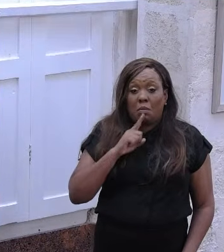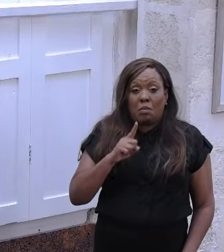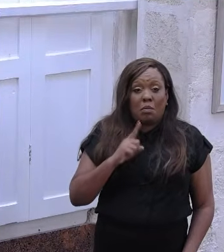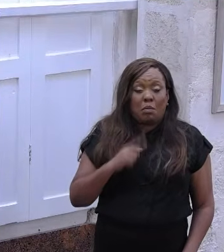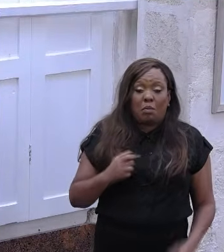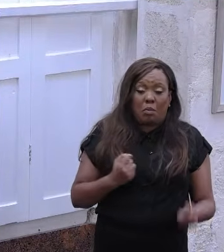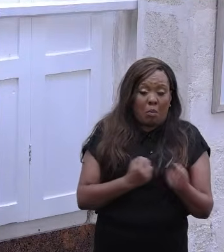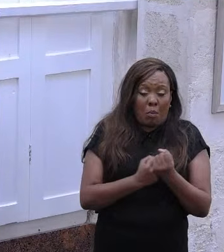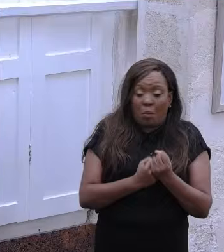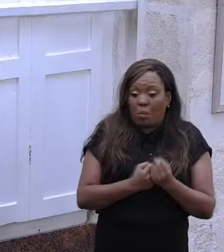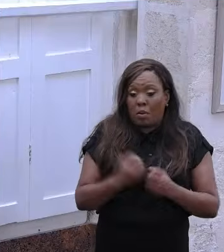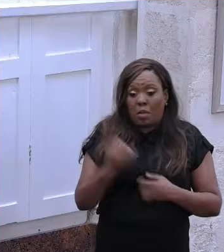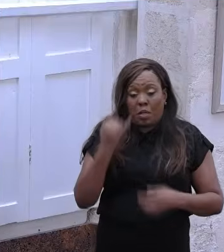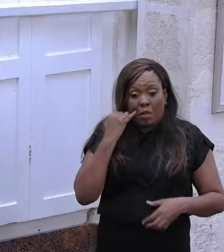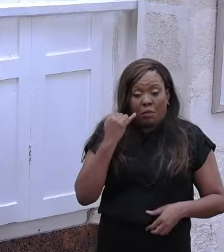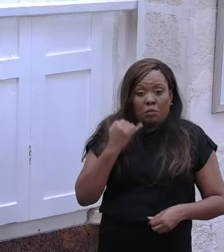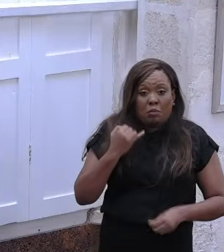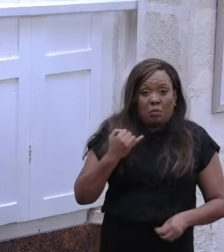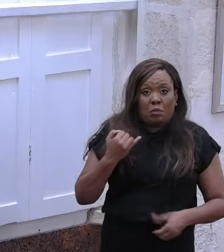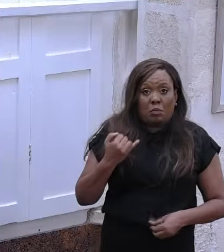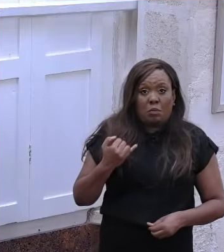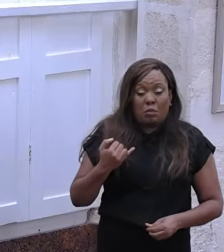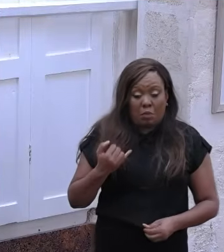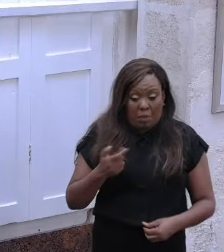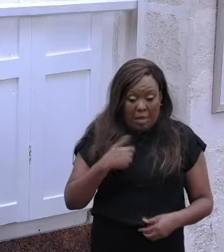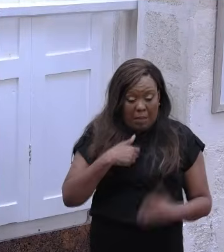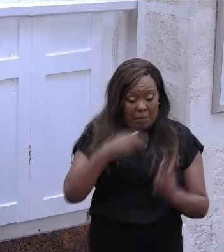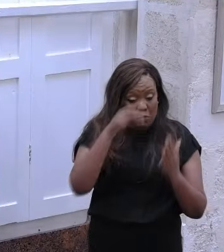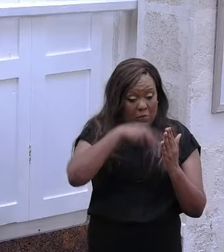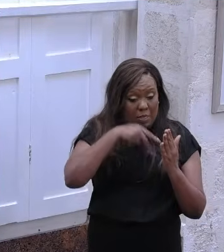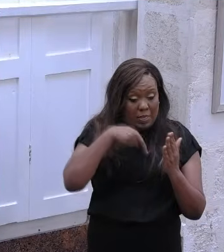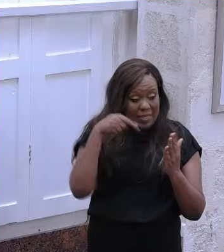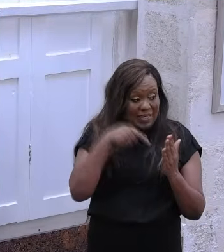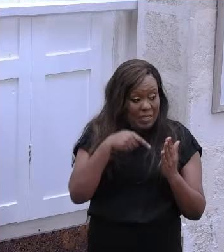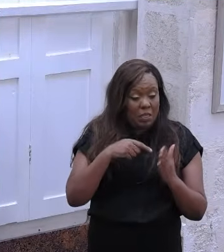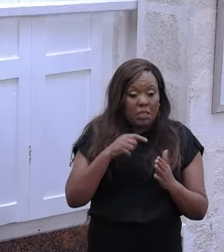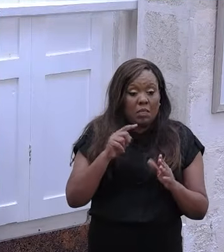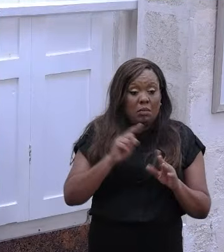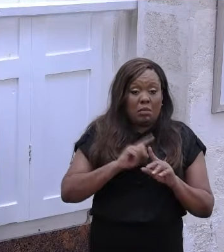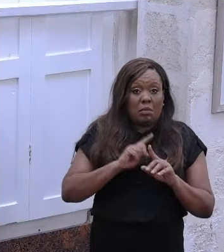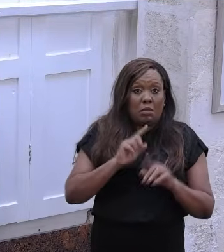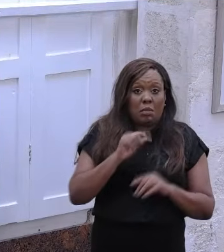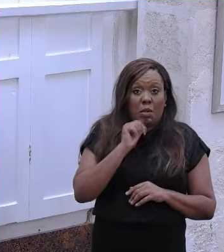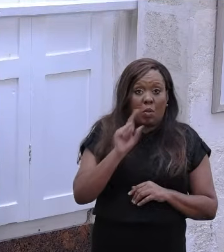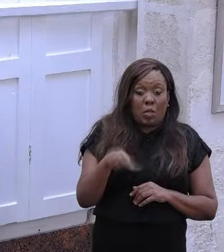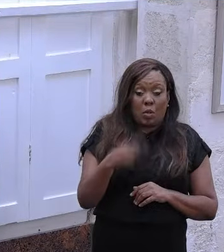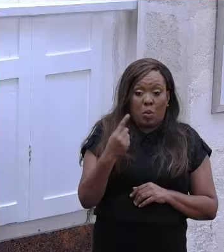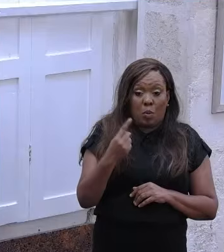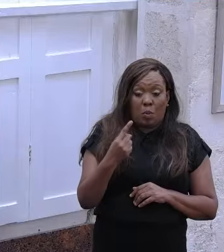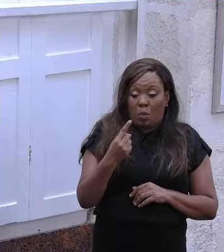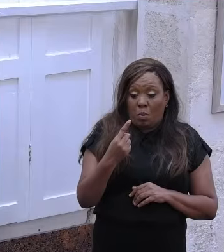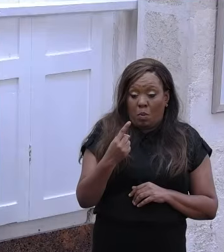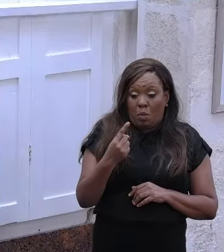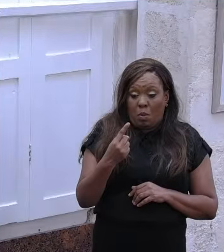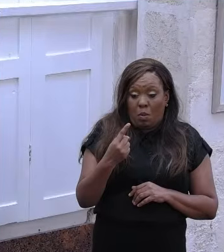that if we are to treat this based on what I'm reading from these submissions, not just one, from many,